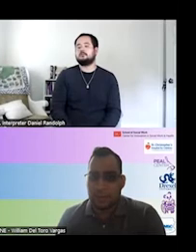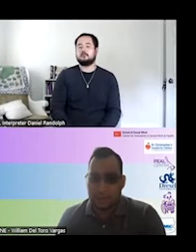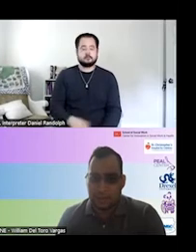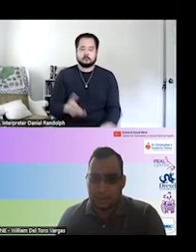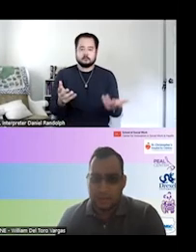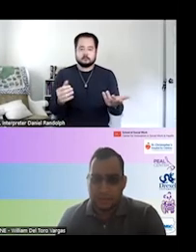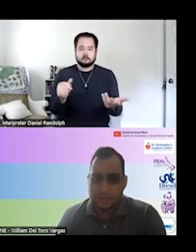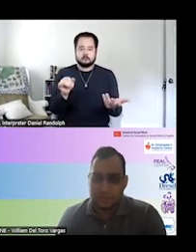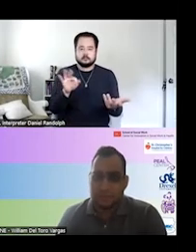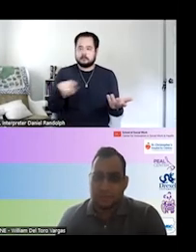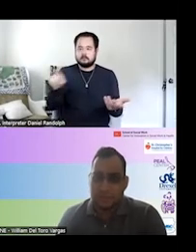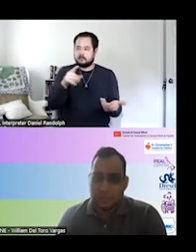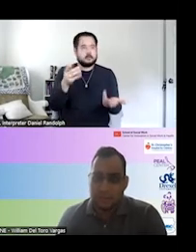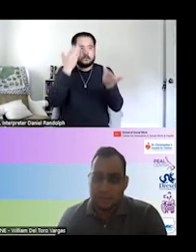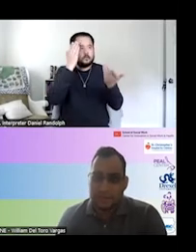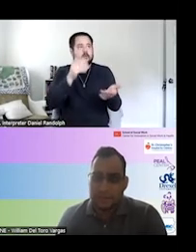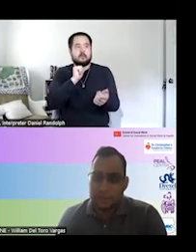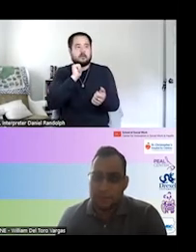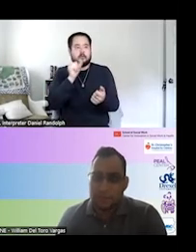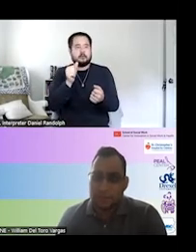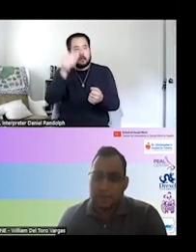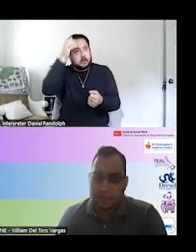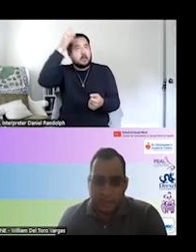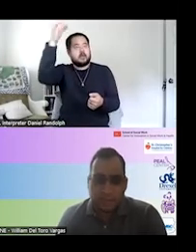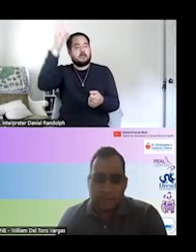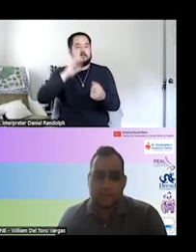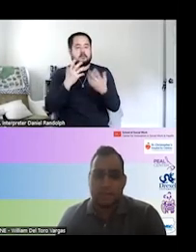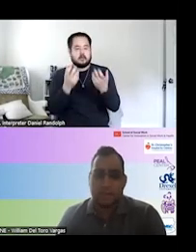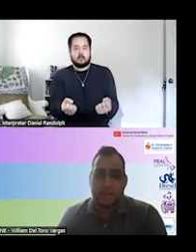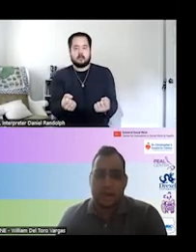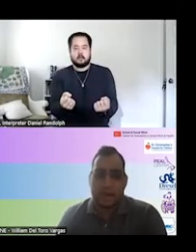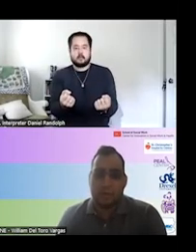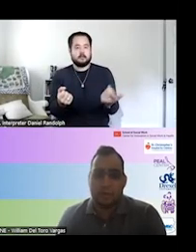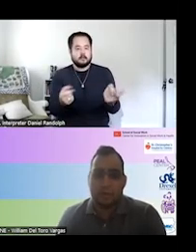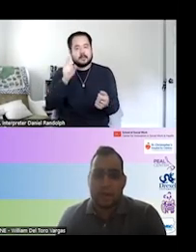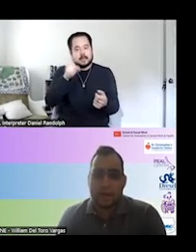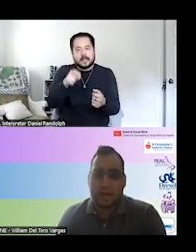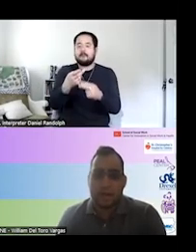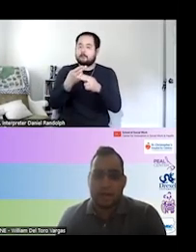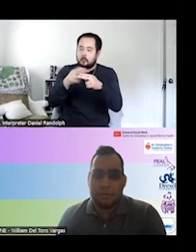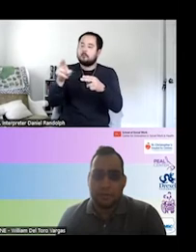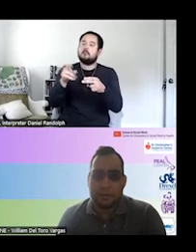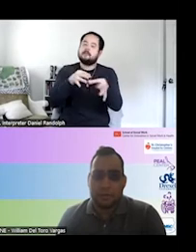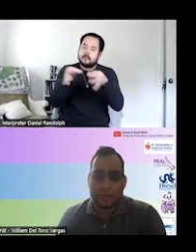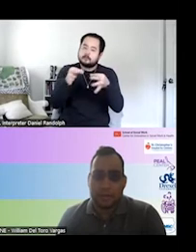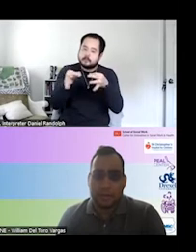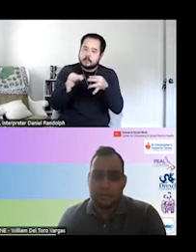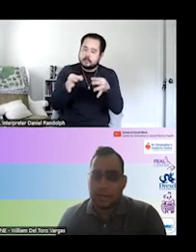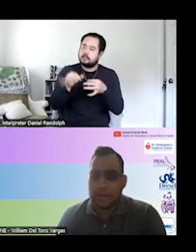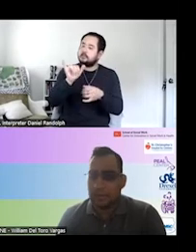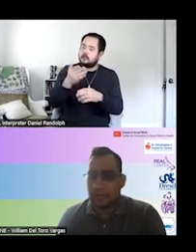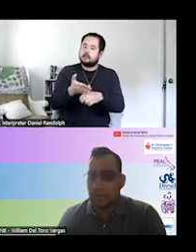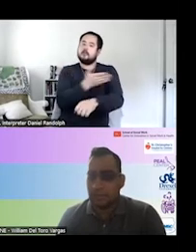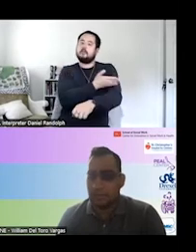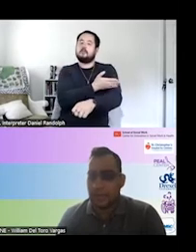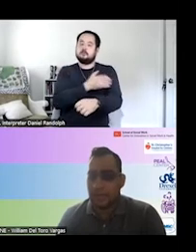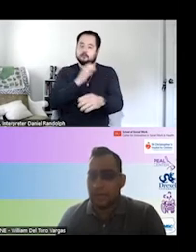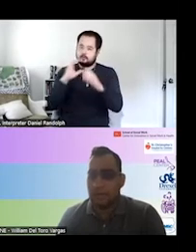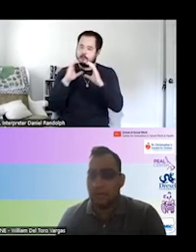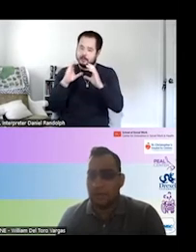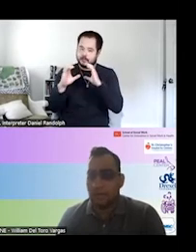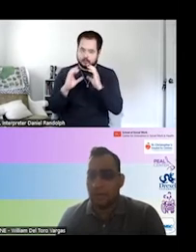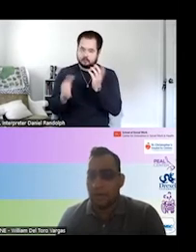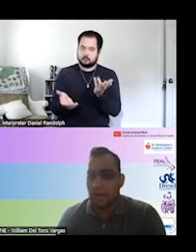health literacy. Giving them a brief explanation would improve communication efforts